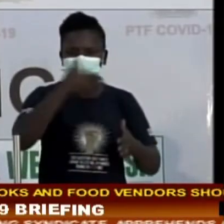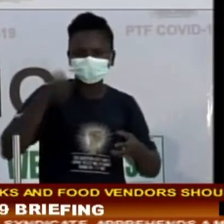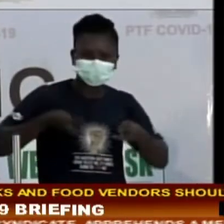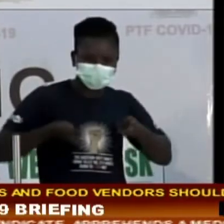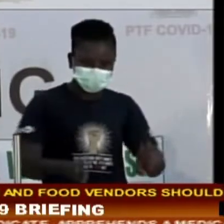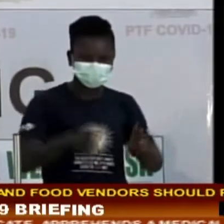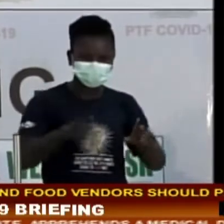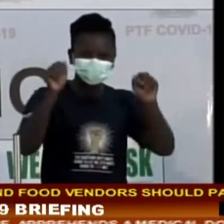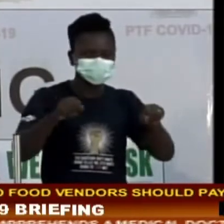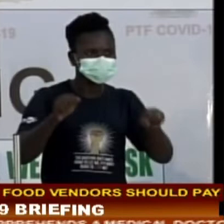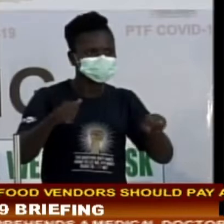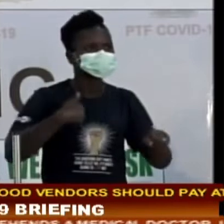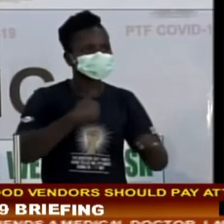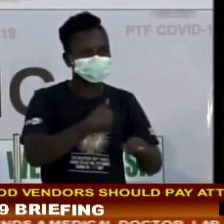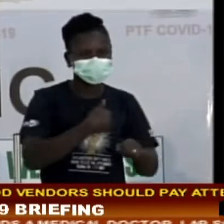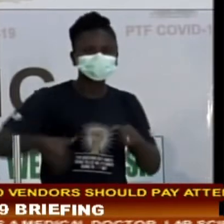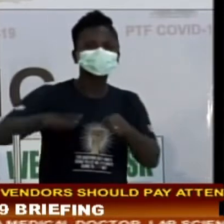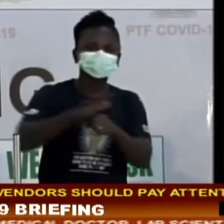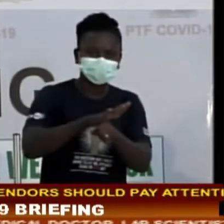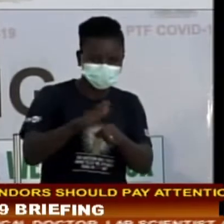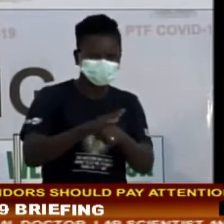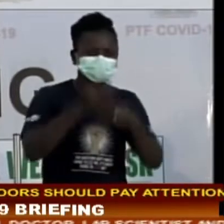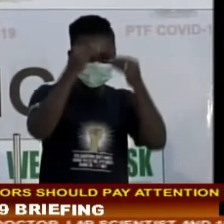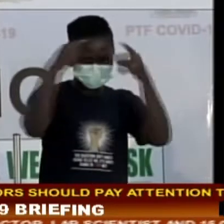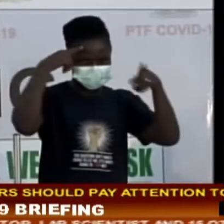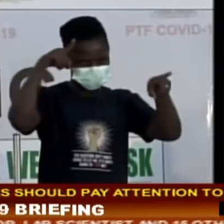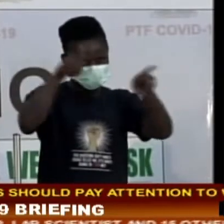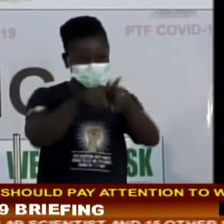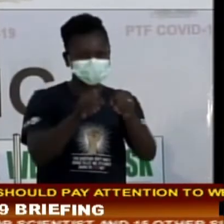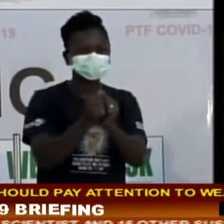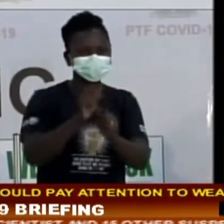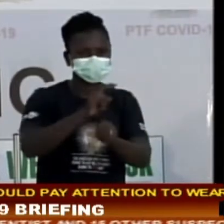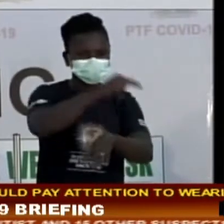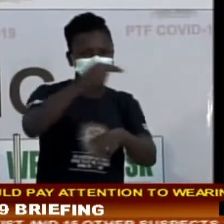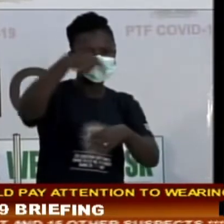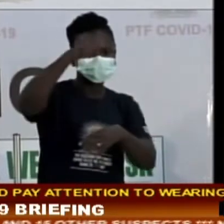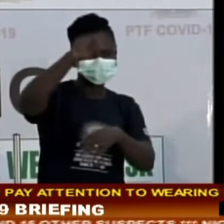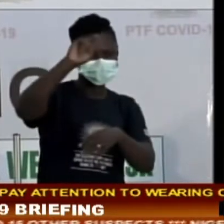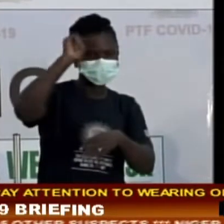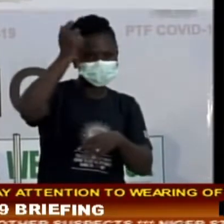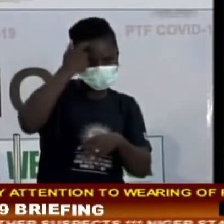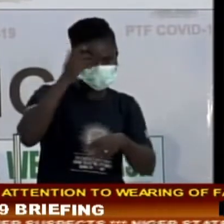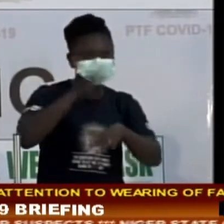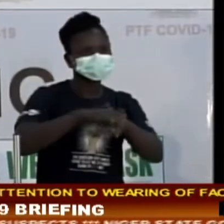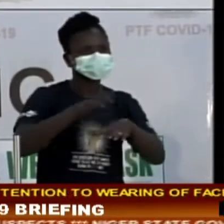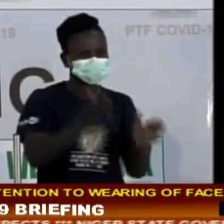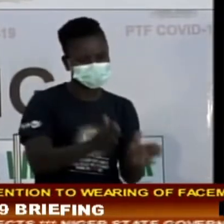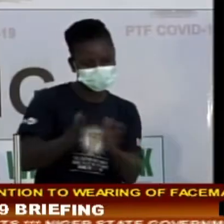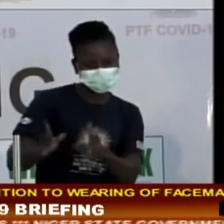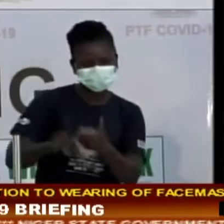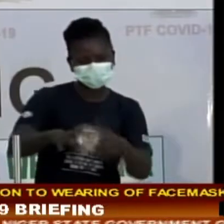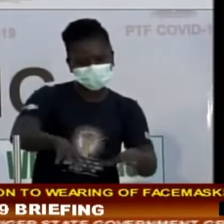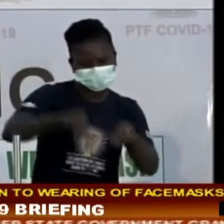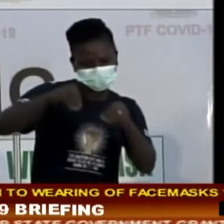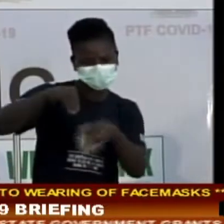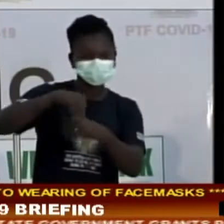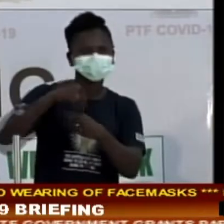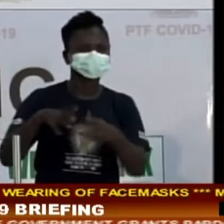we fully agree with the northern Governors on the arrangement to take in and take back